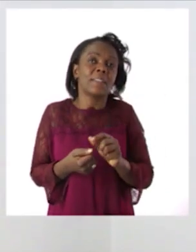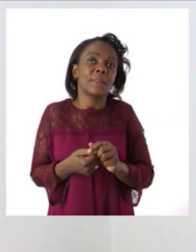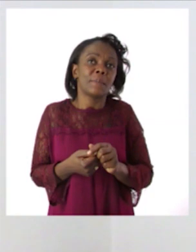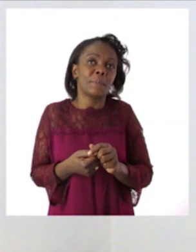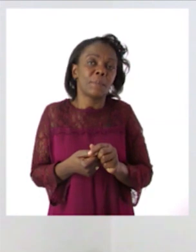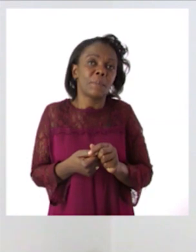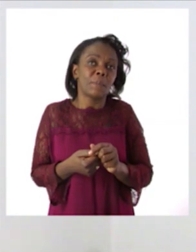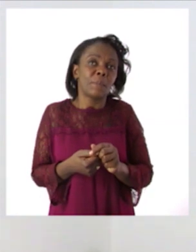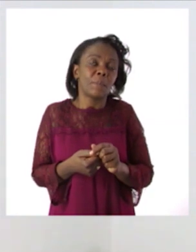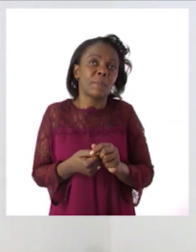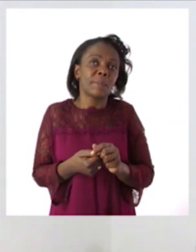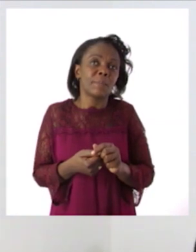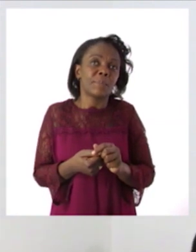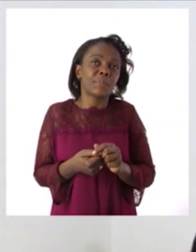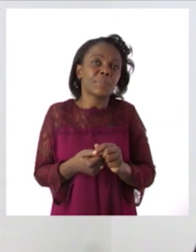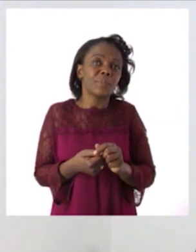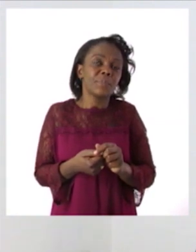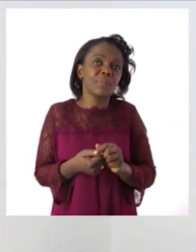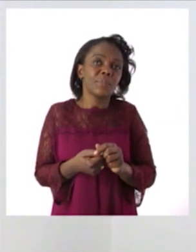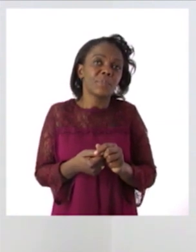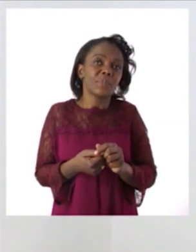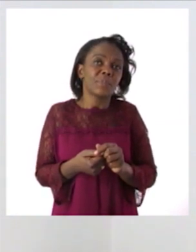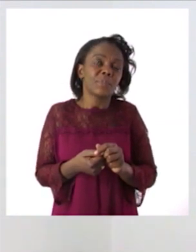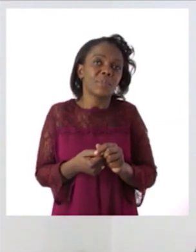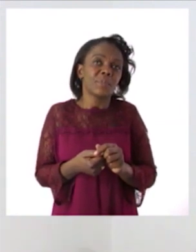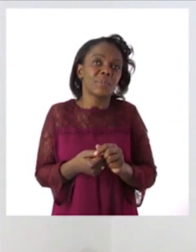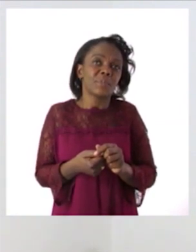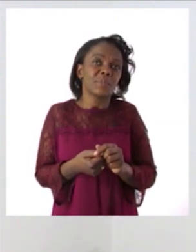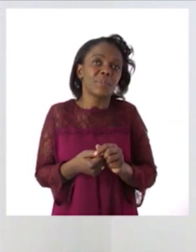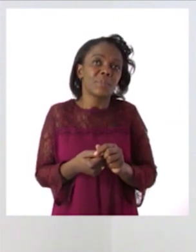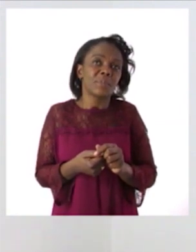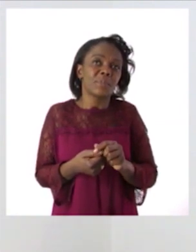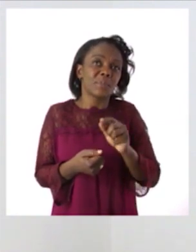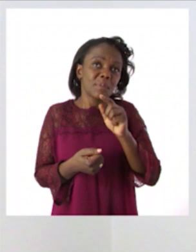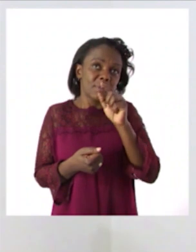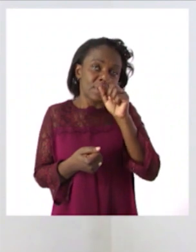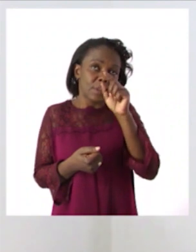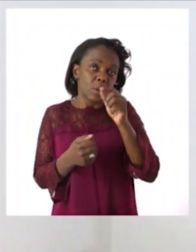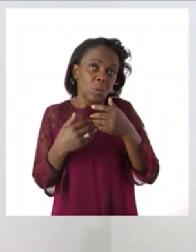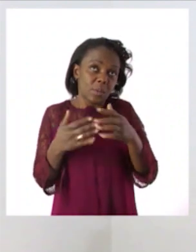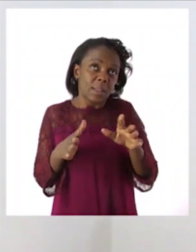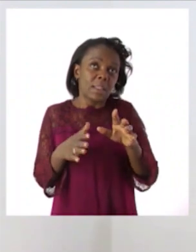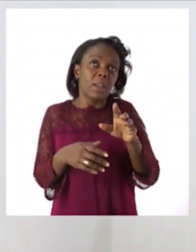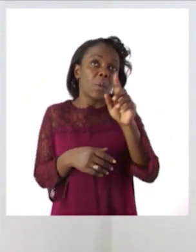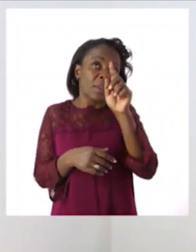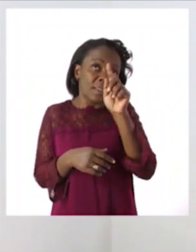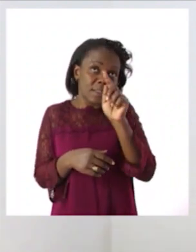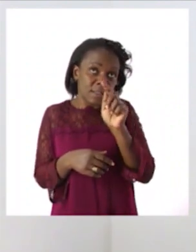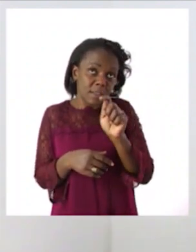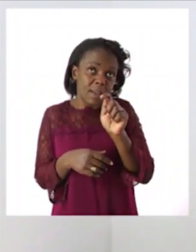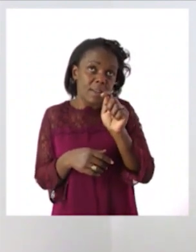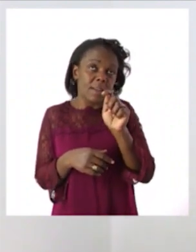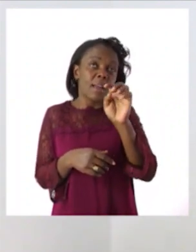and then that will make a 10. You start with a T, and